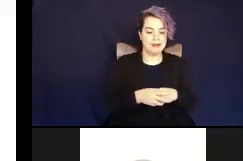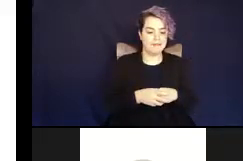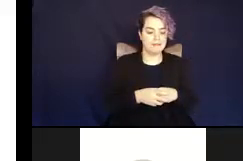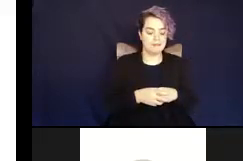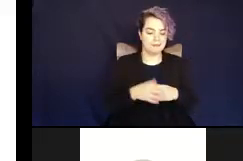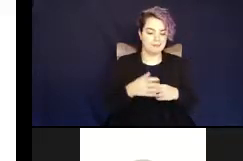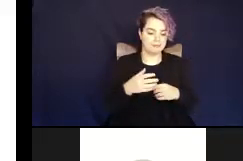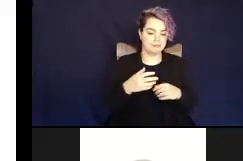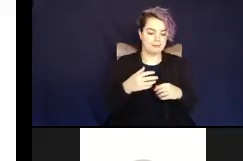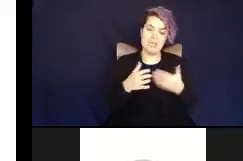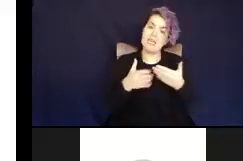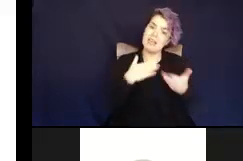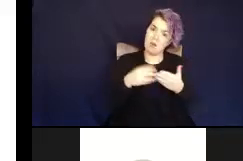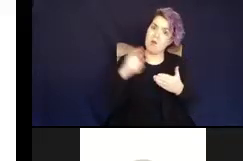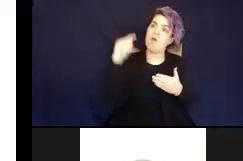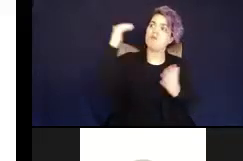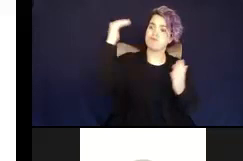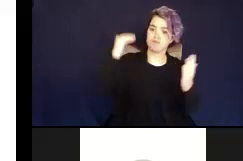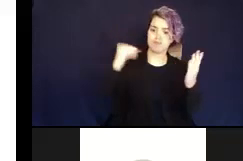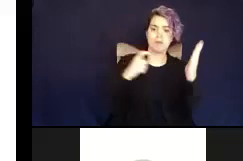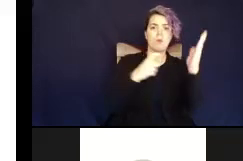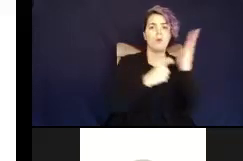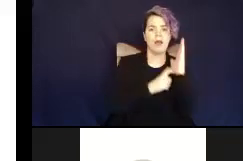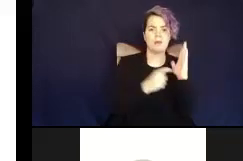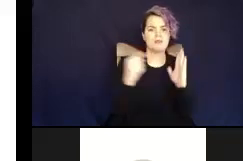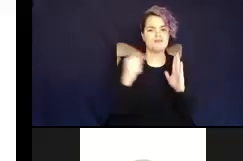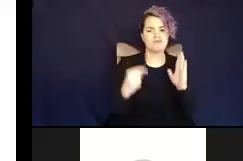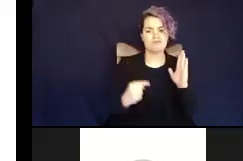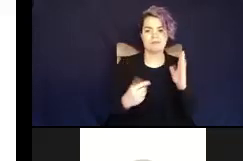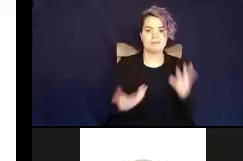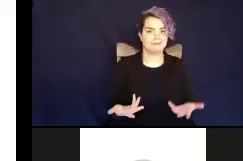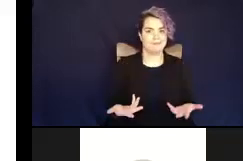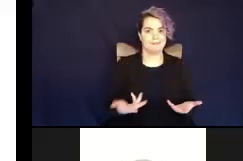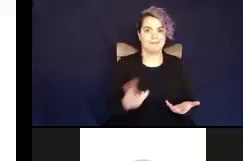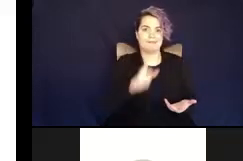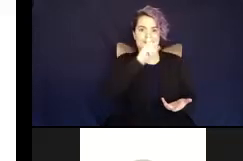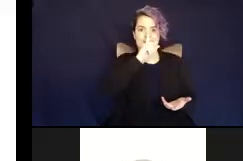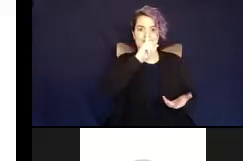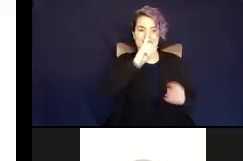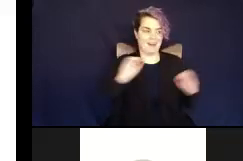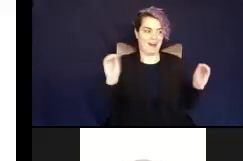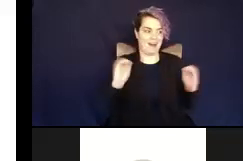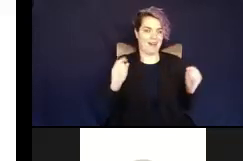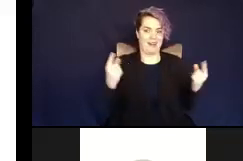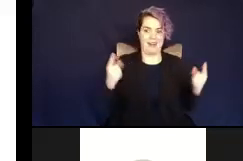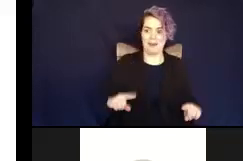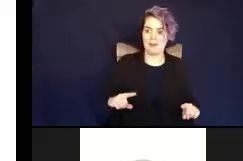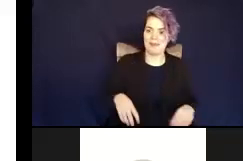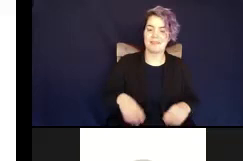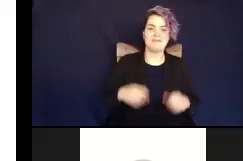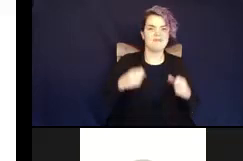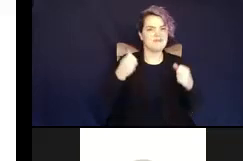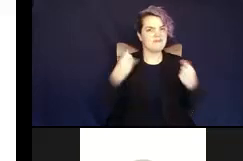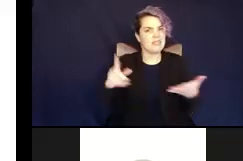were requirements, nothing happened for a long time, for many weeks. And, during